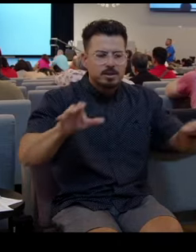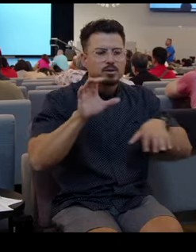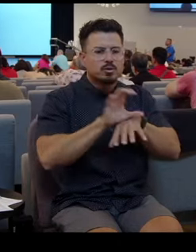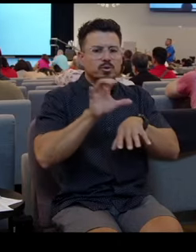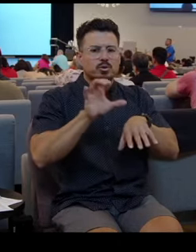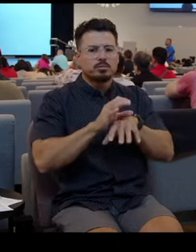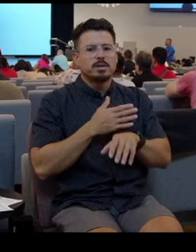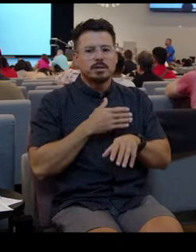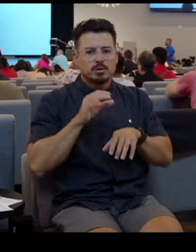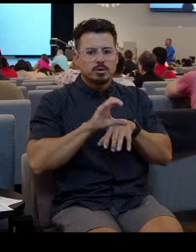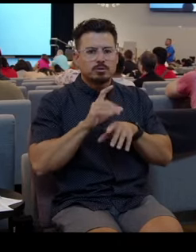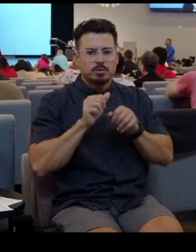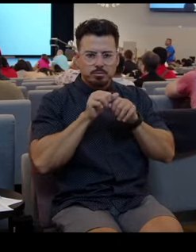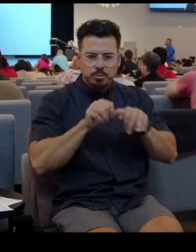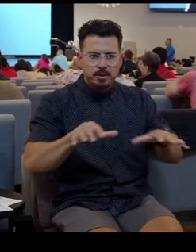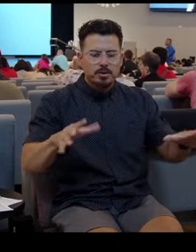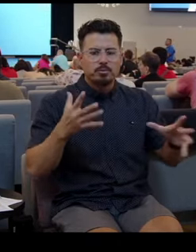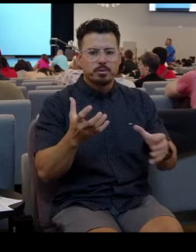everywhere are landing on these branches.